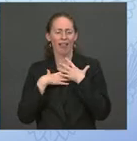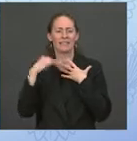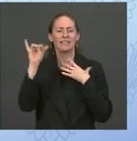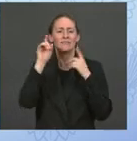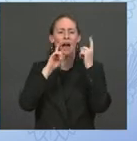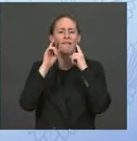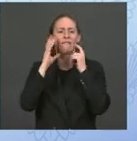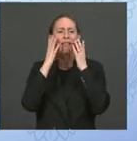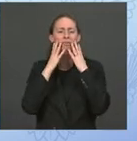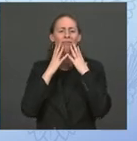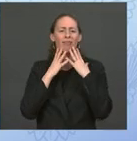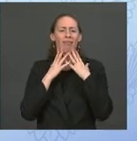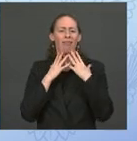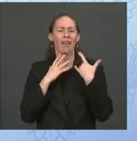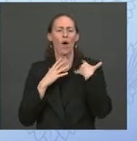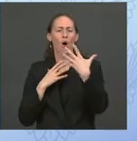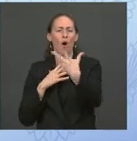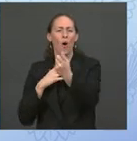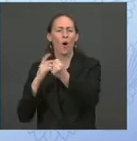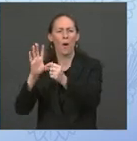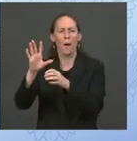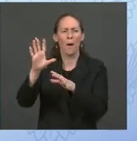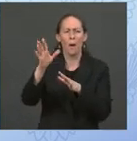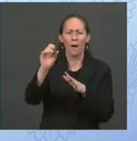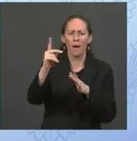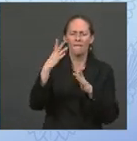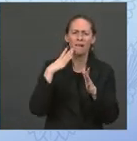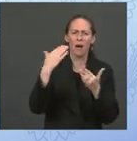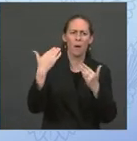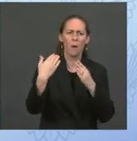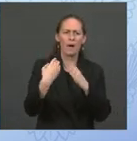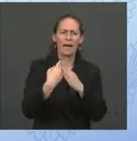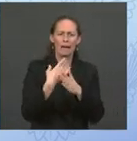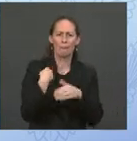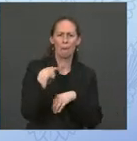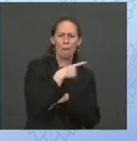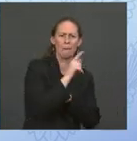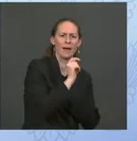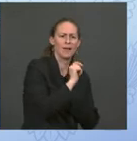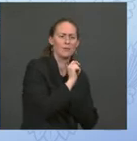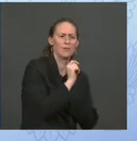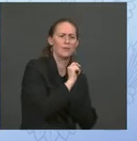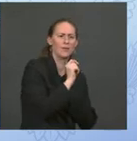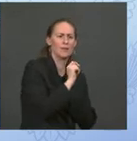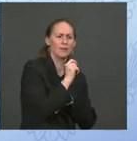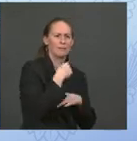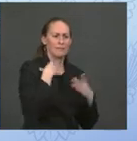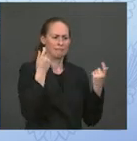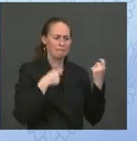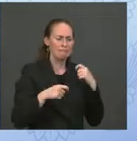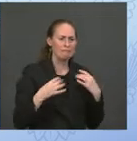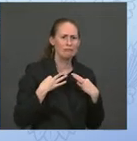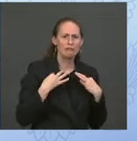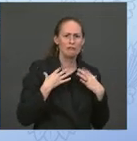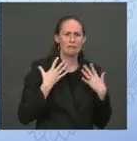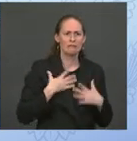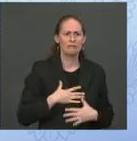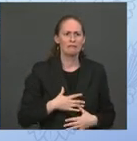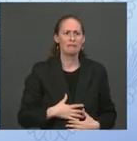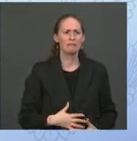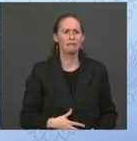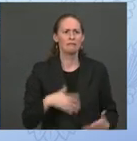I said, "Oh, gentlemen, okay, please come in." I went in the bathroom thinking, I'm going to put something on. I got in and I realized there's nothing to put on.